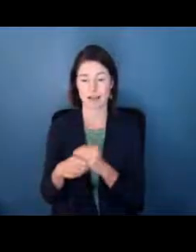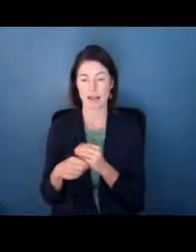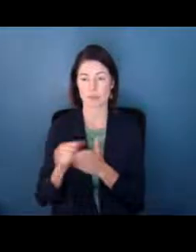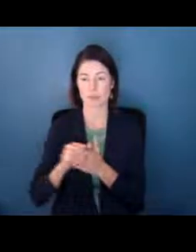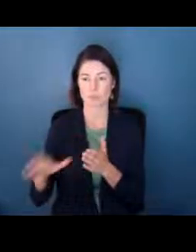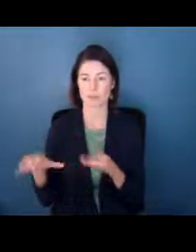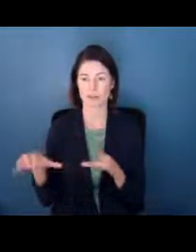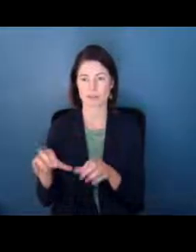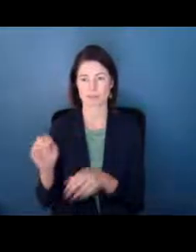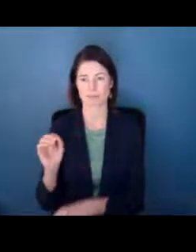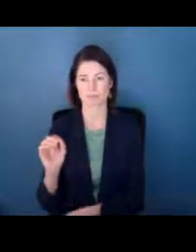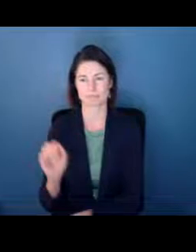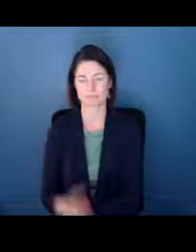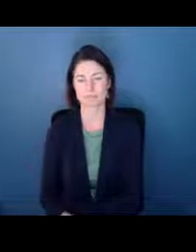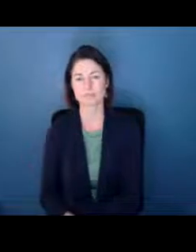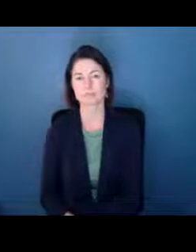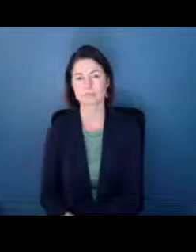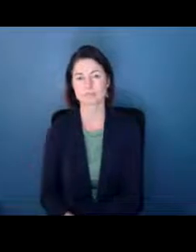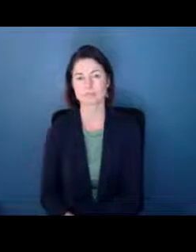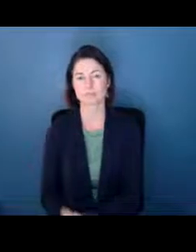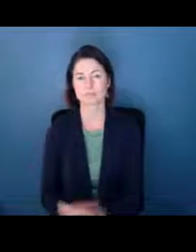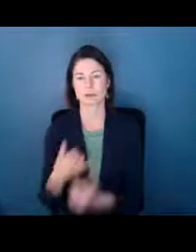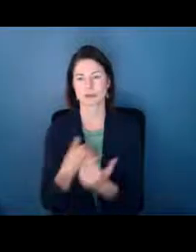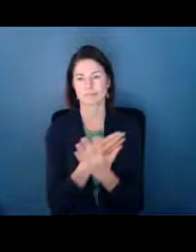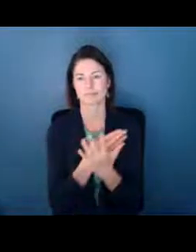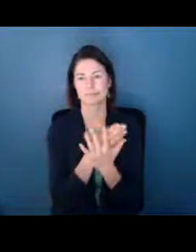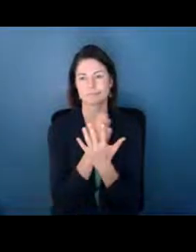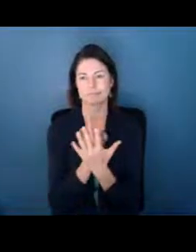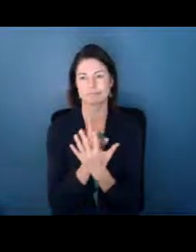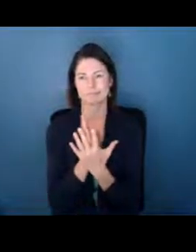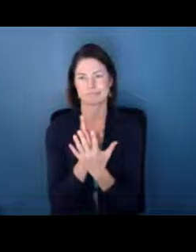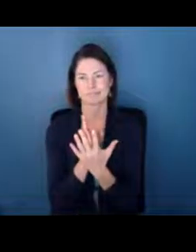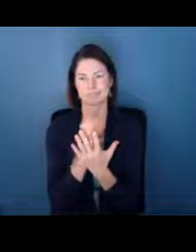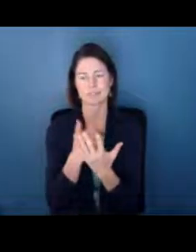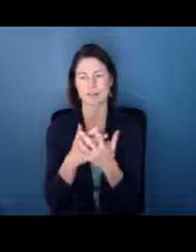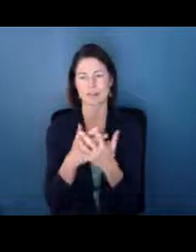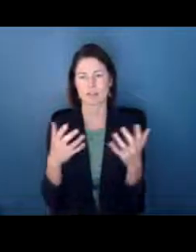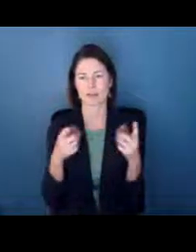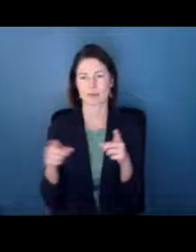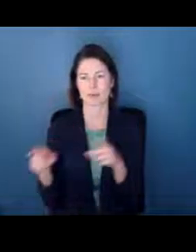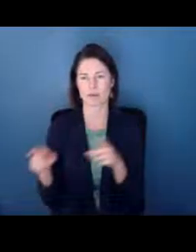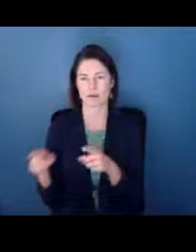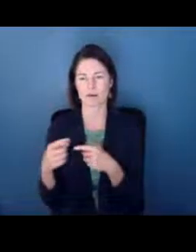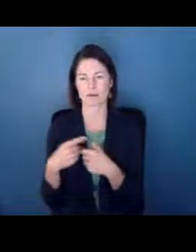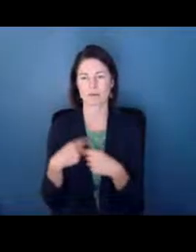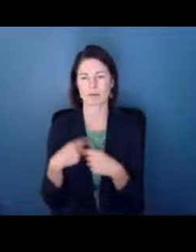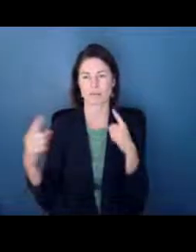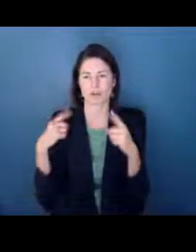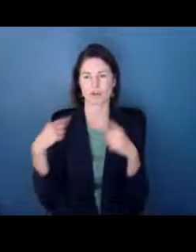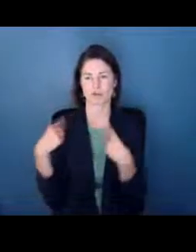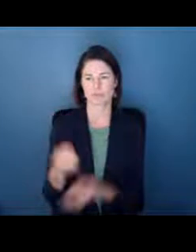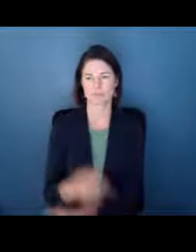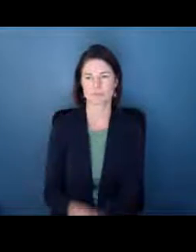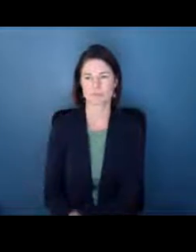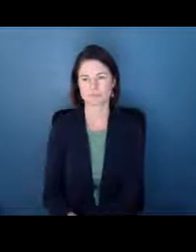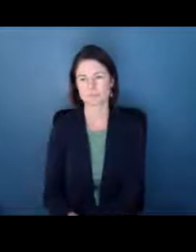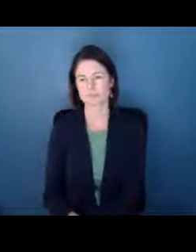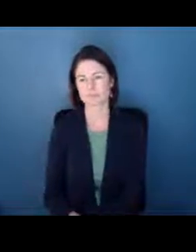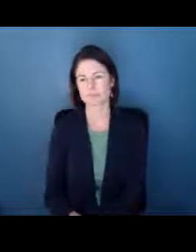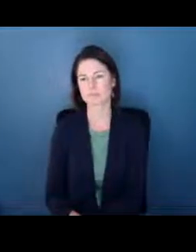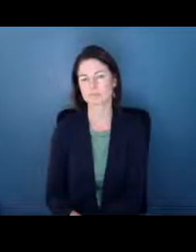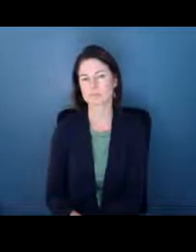at this point we're still midstream. There's a lot going on, as you've been hearing over the last couple of days here at the meeting,